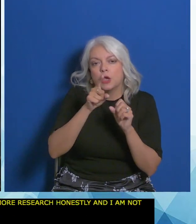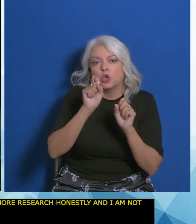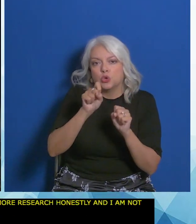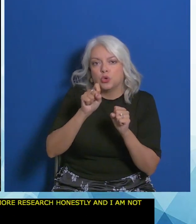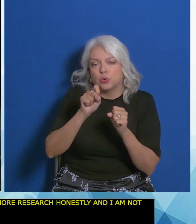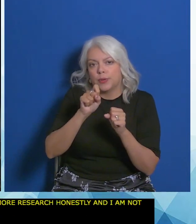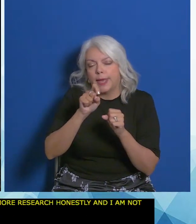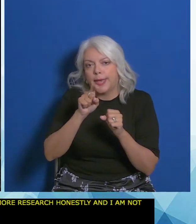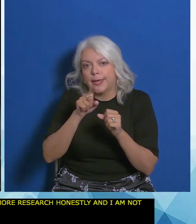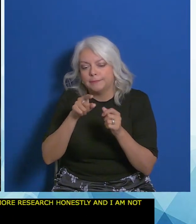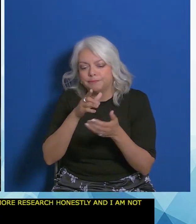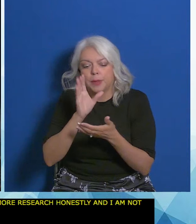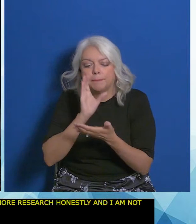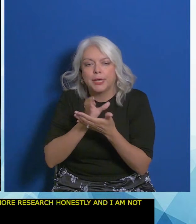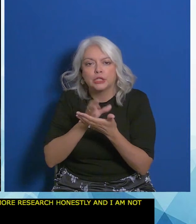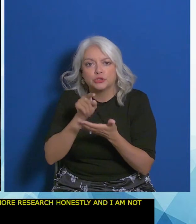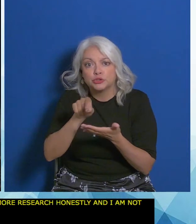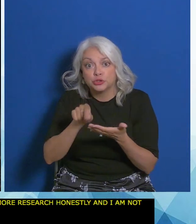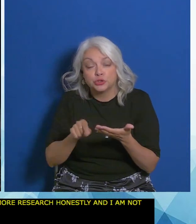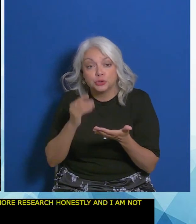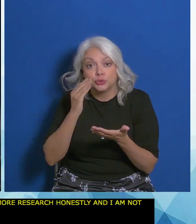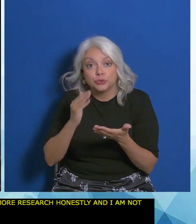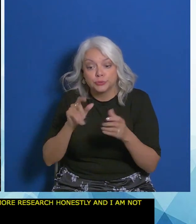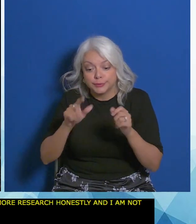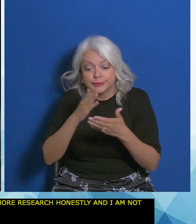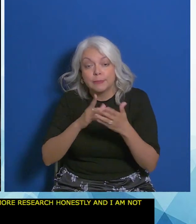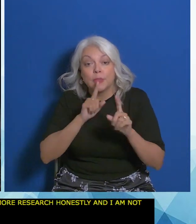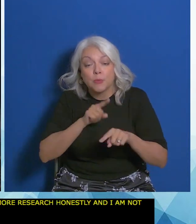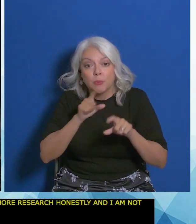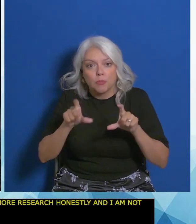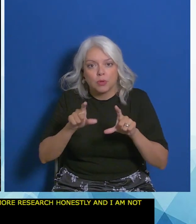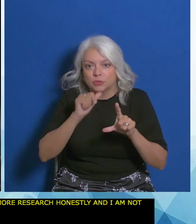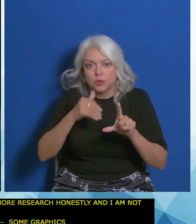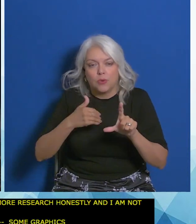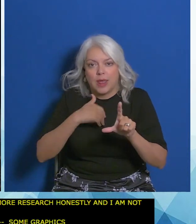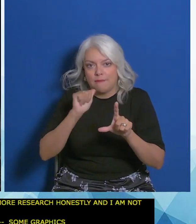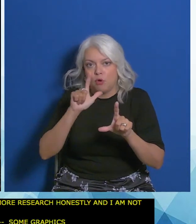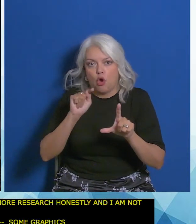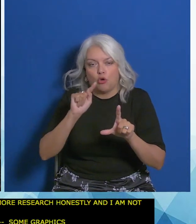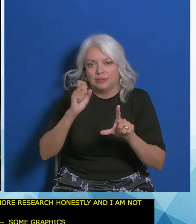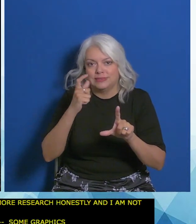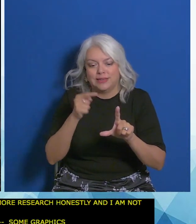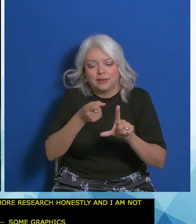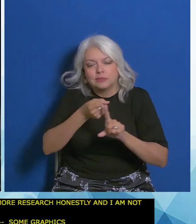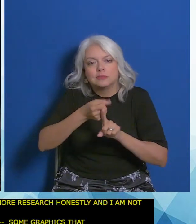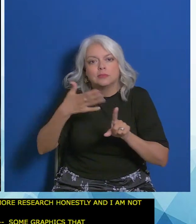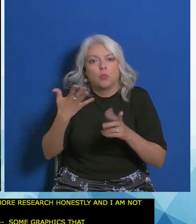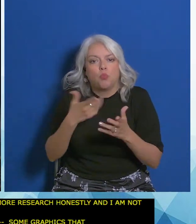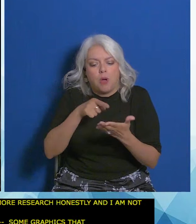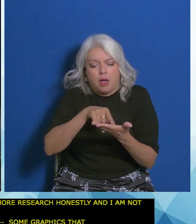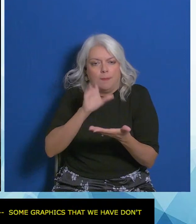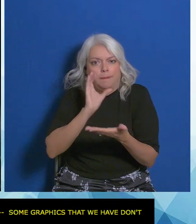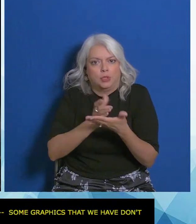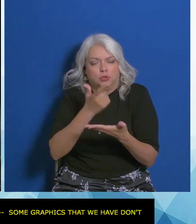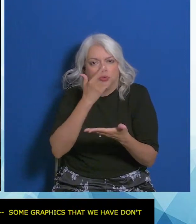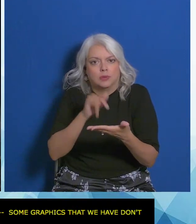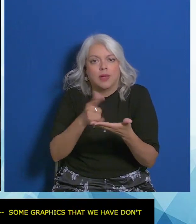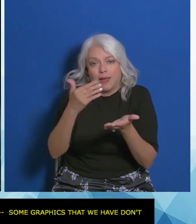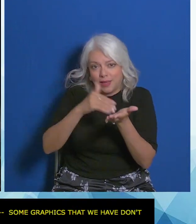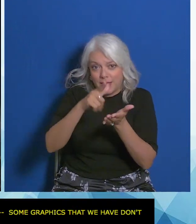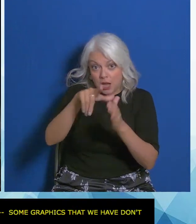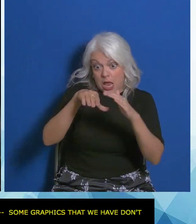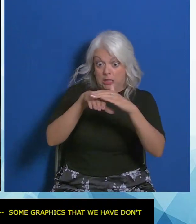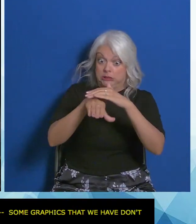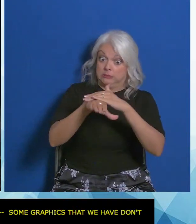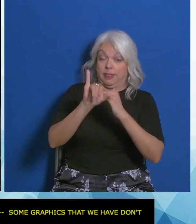did. Some of the graphics that we have in some of these reports don't have alternative text, which, again, if we're going to be talking about